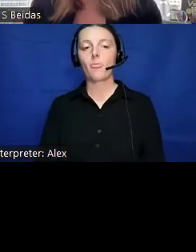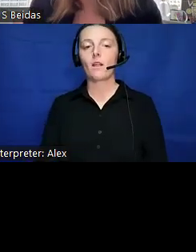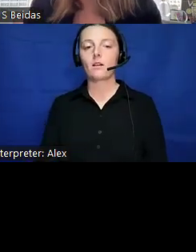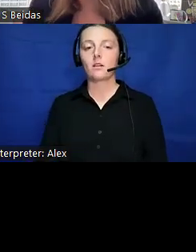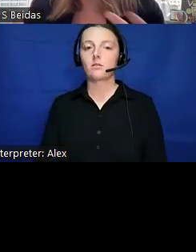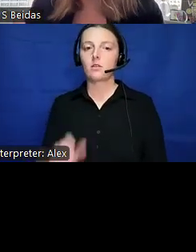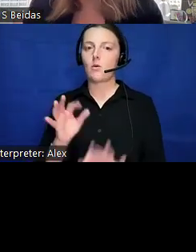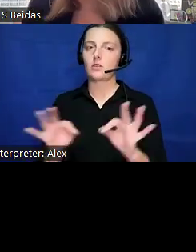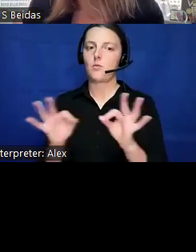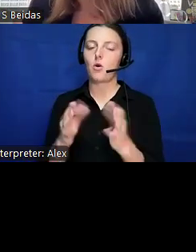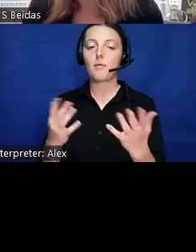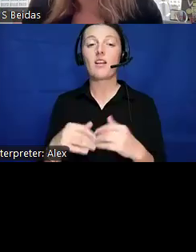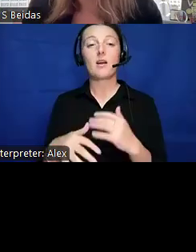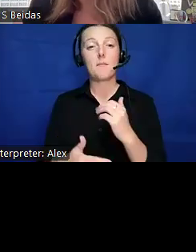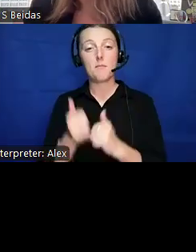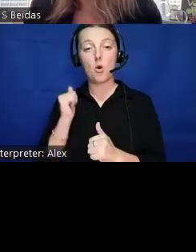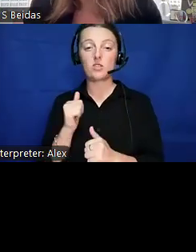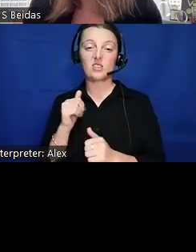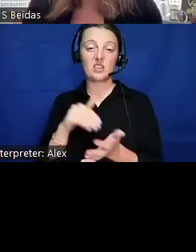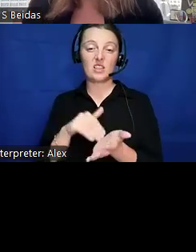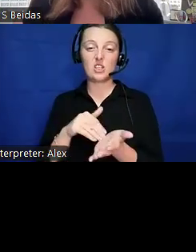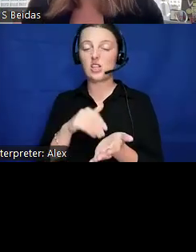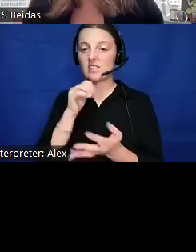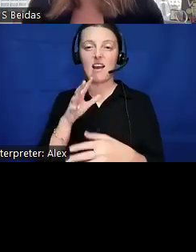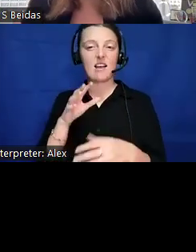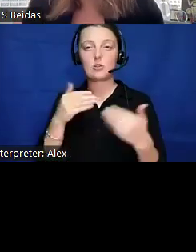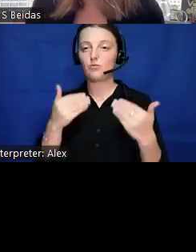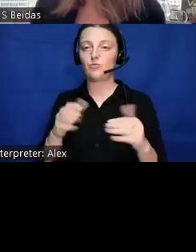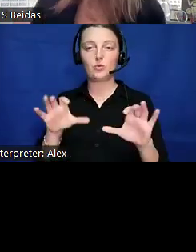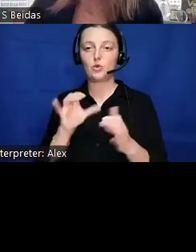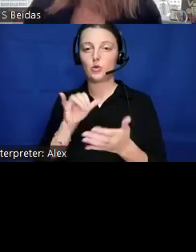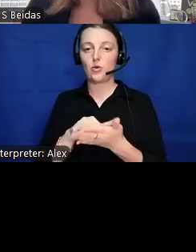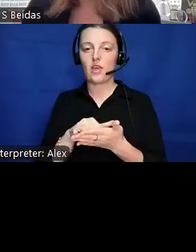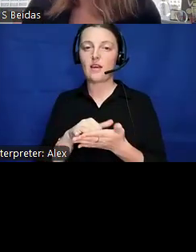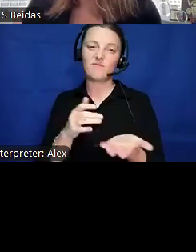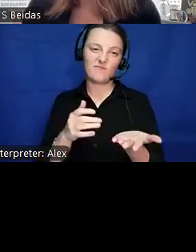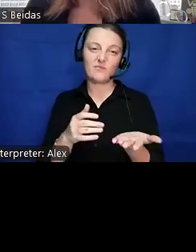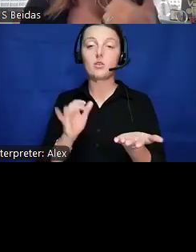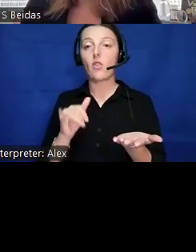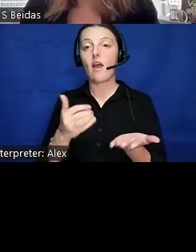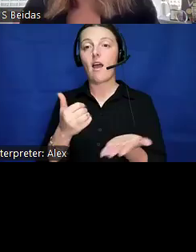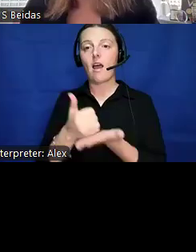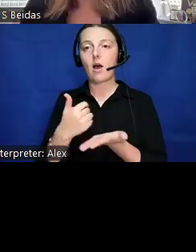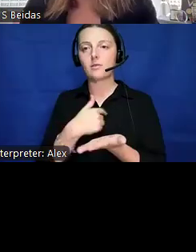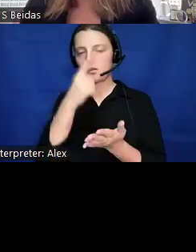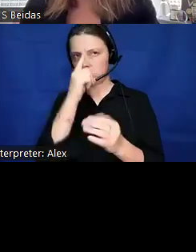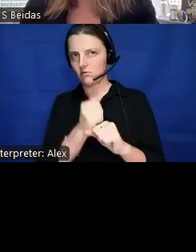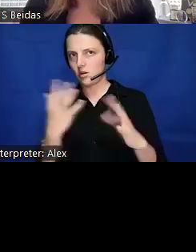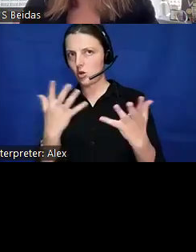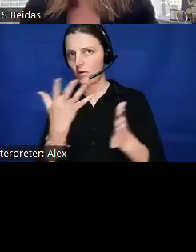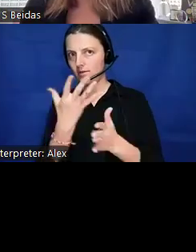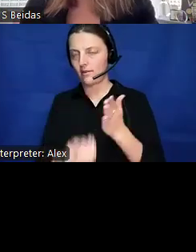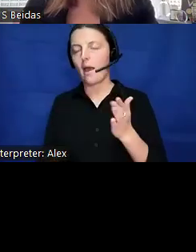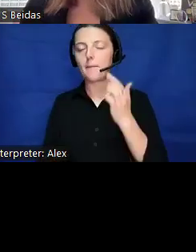are not engaging in these activities most of the time or always, which again, further helps us understand what the gap is here.